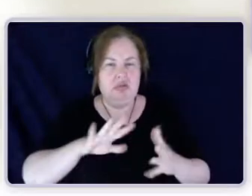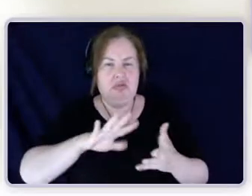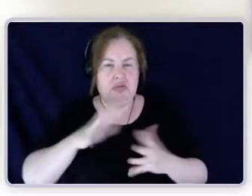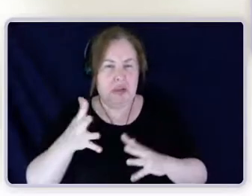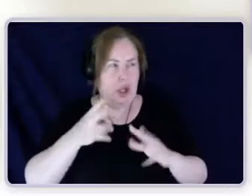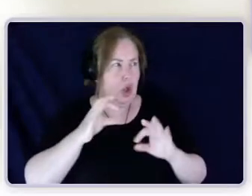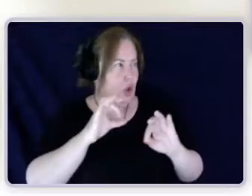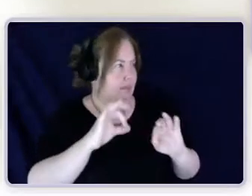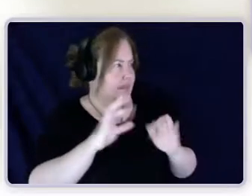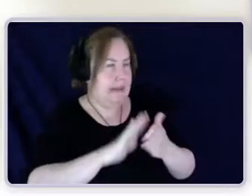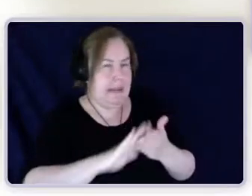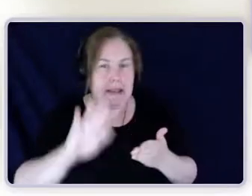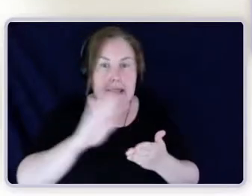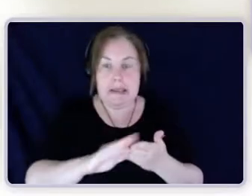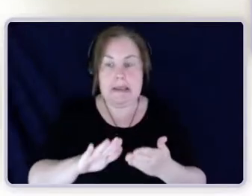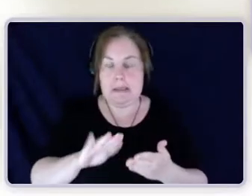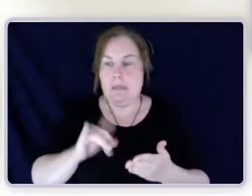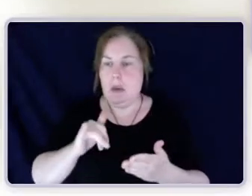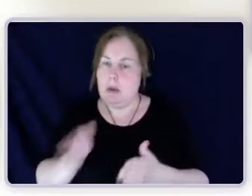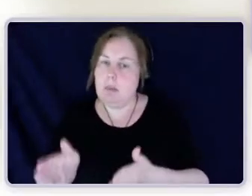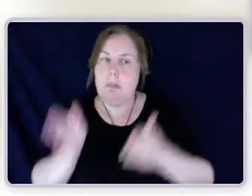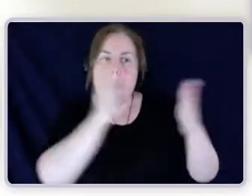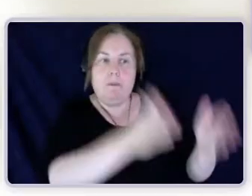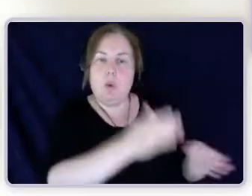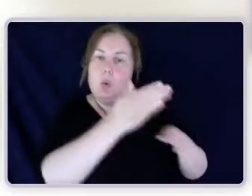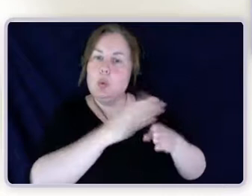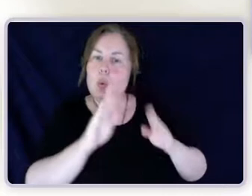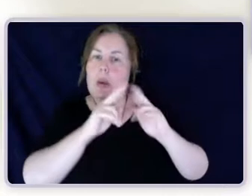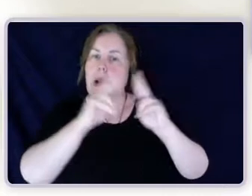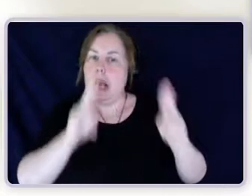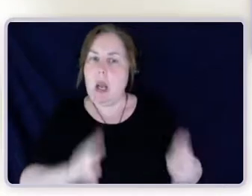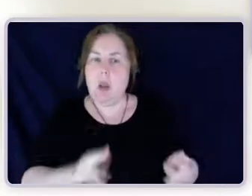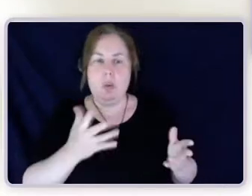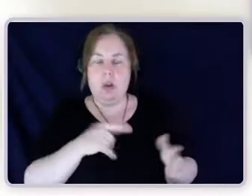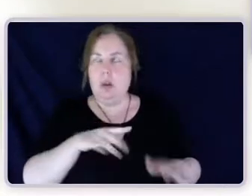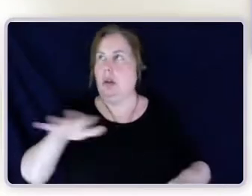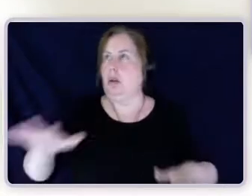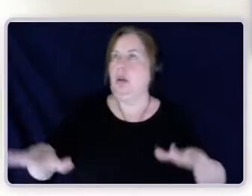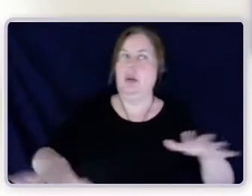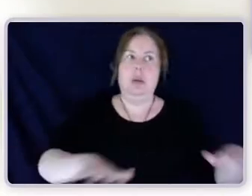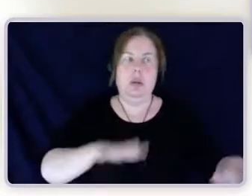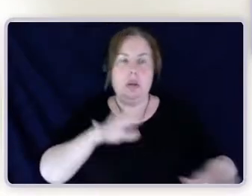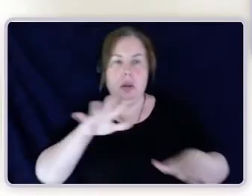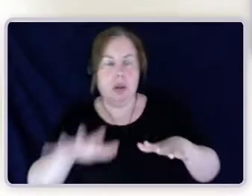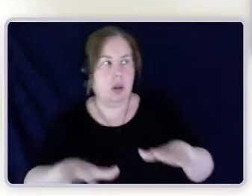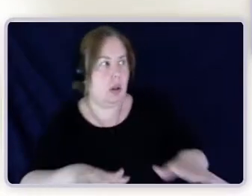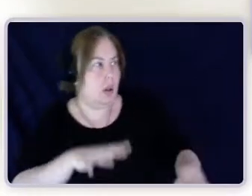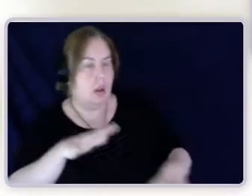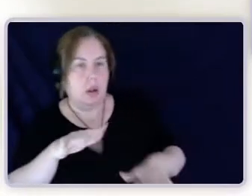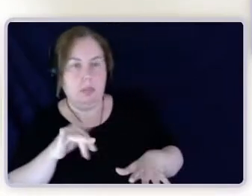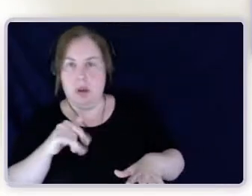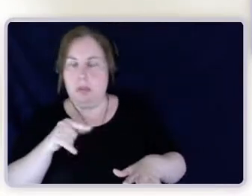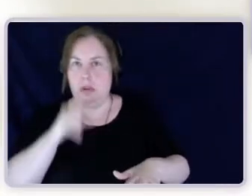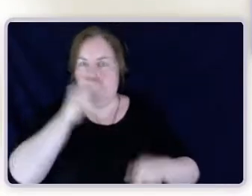But you know, moving them to a new residence where they're disoriented, where they're likely to be